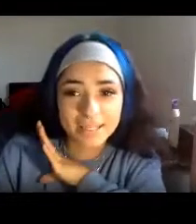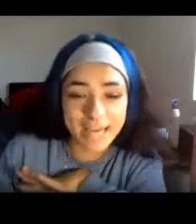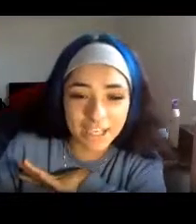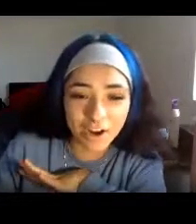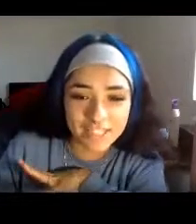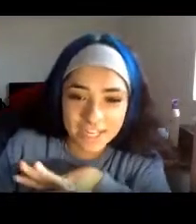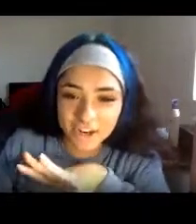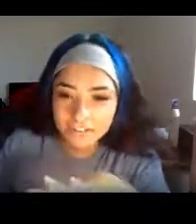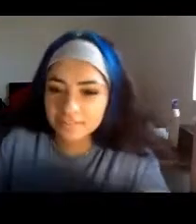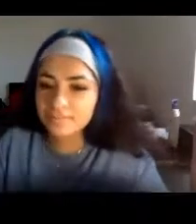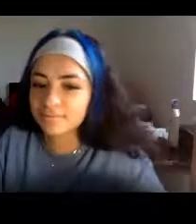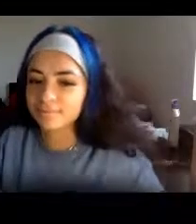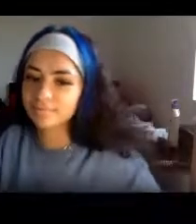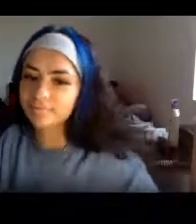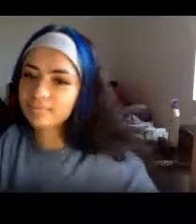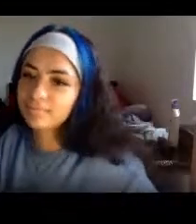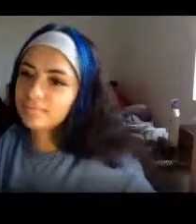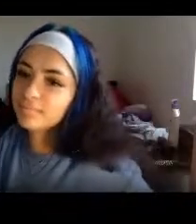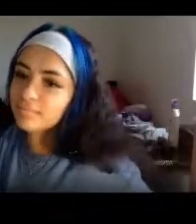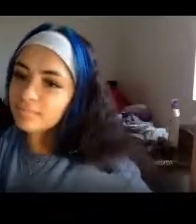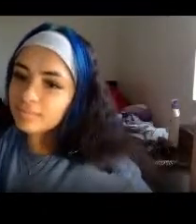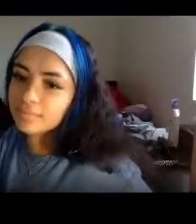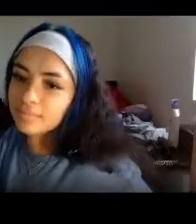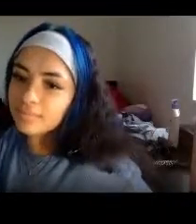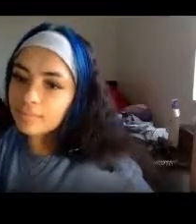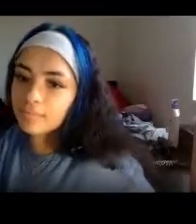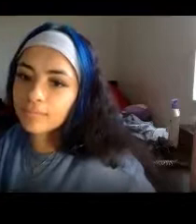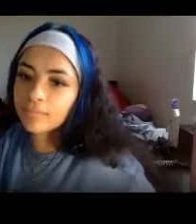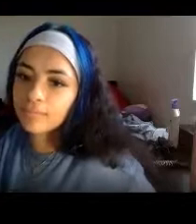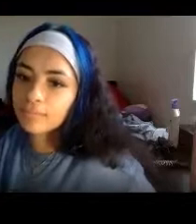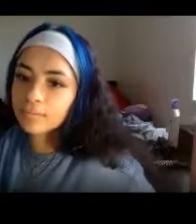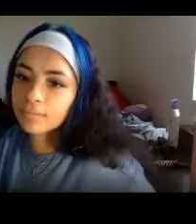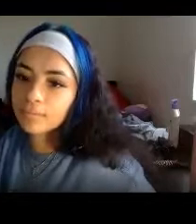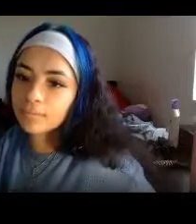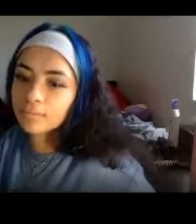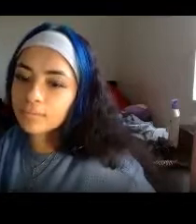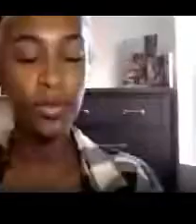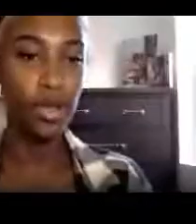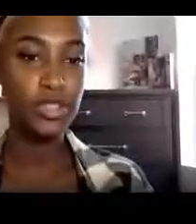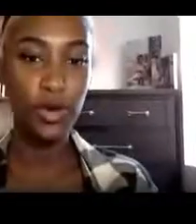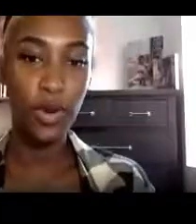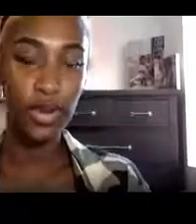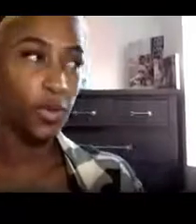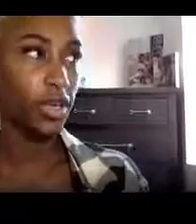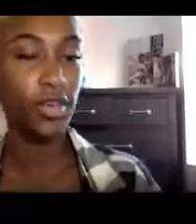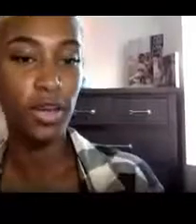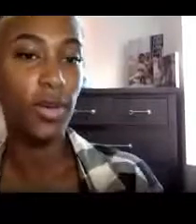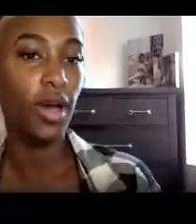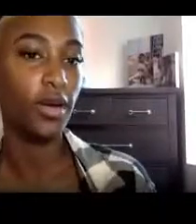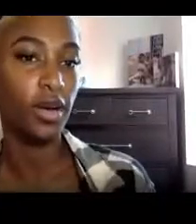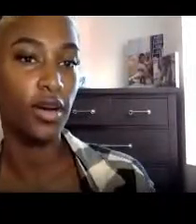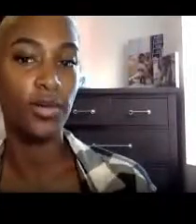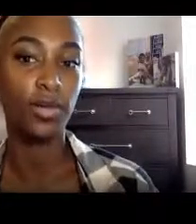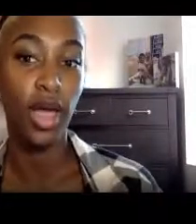passing it off to Sarah. Sorry. So right now we're going to